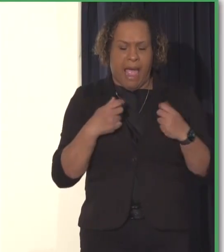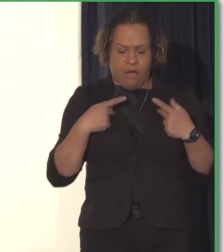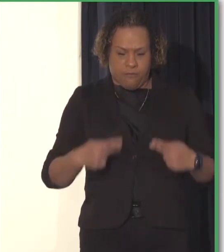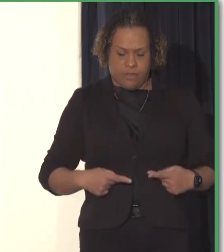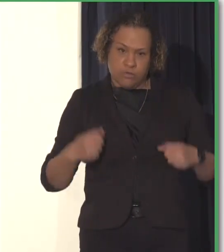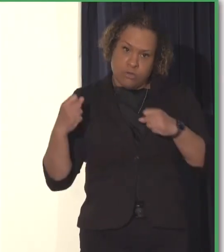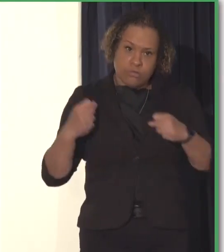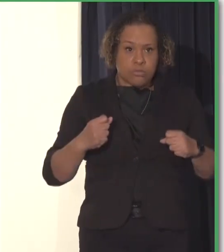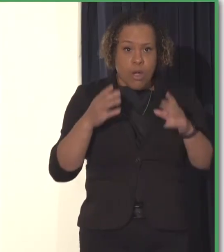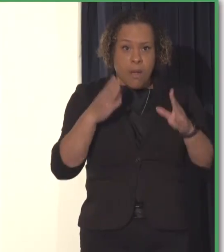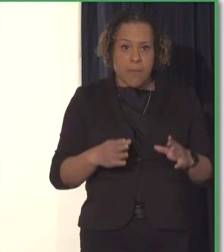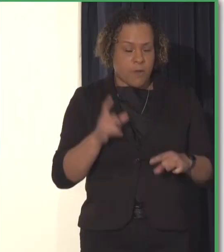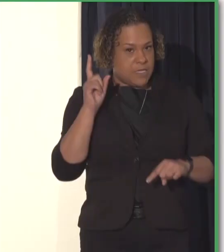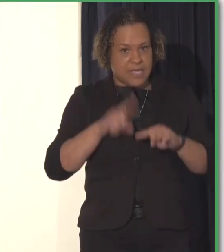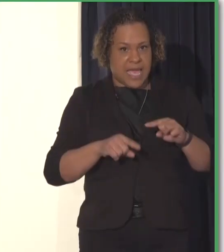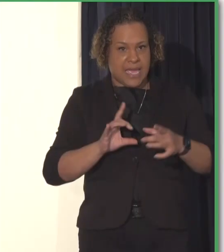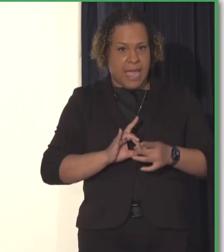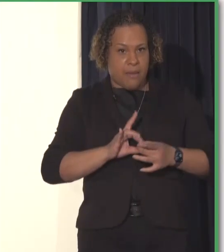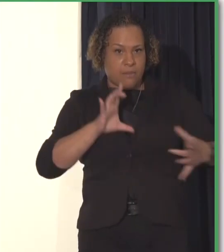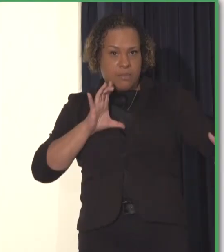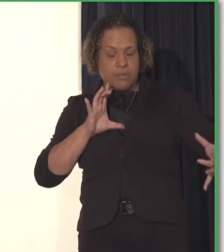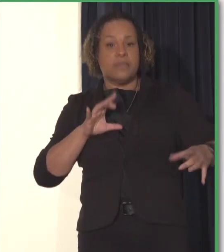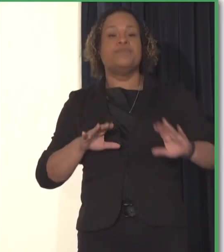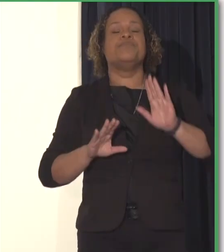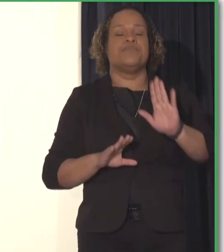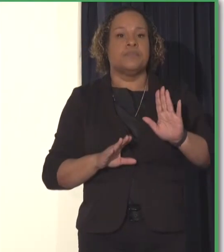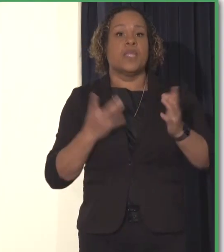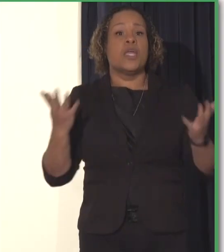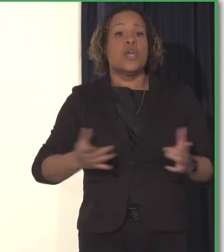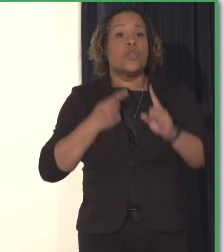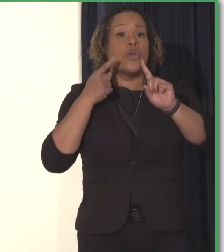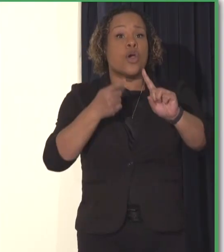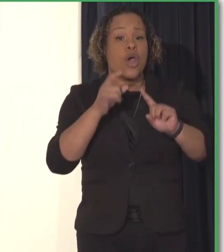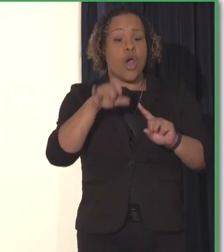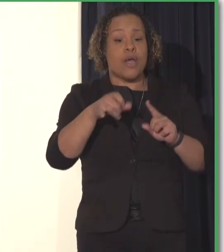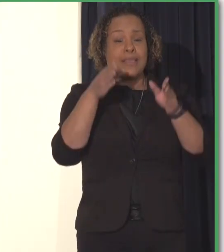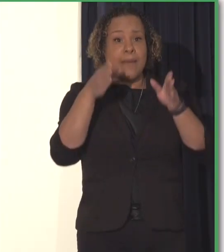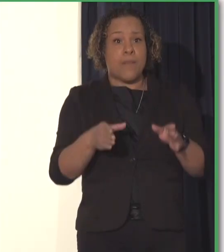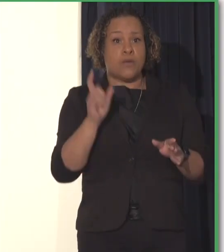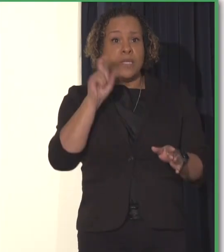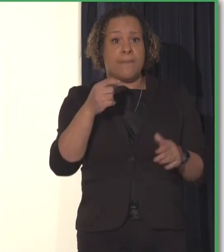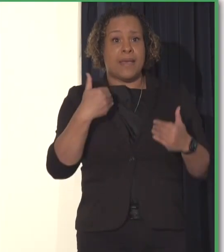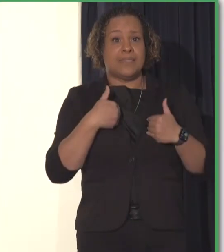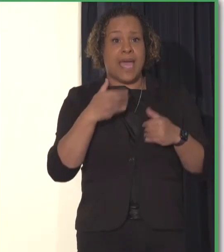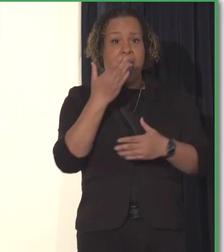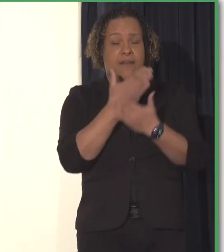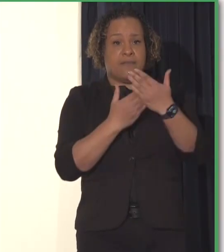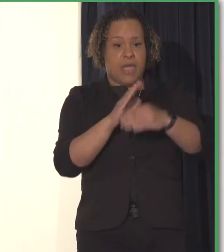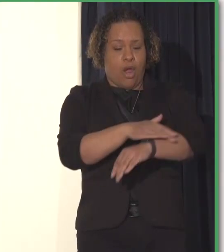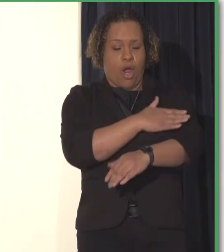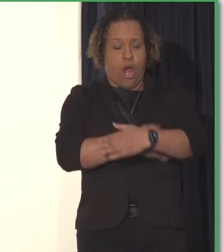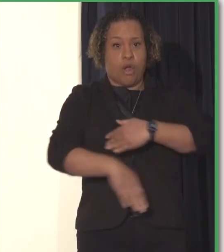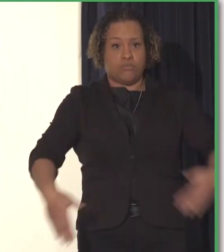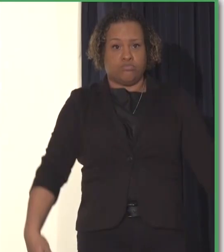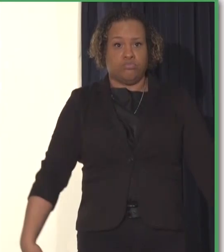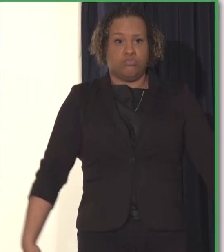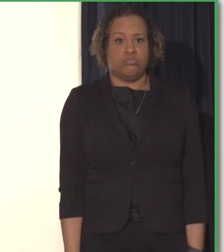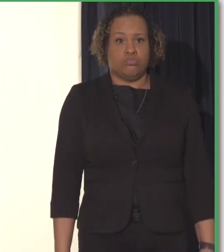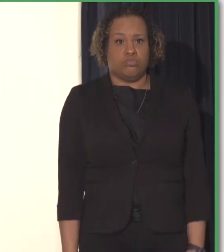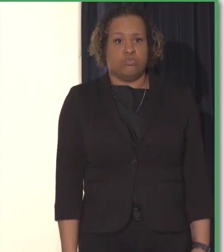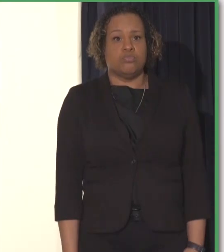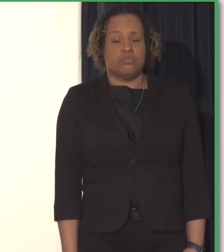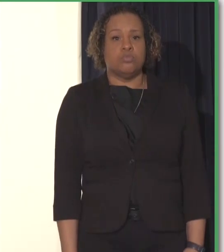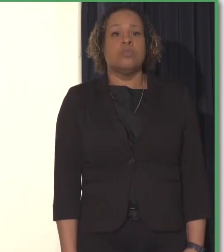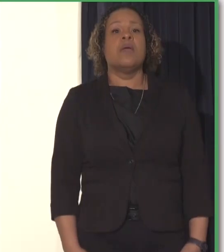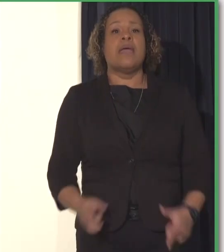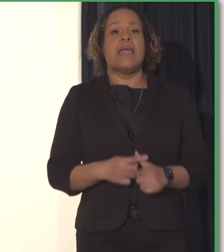can't bust out of that. Well, the premise is this: the individual will have to have their arms down by their sides. Yeah. So you could be wrapped